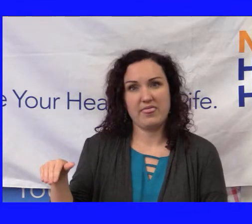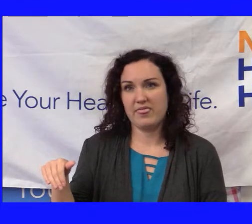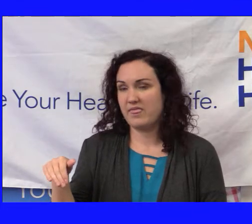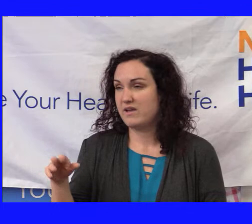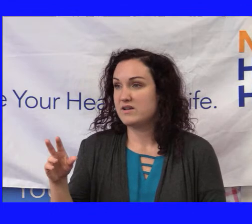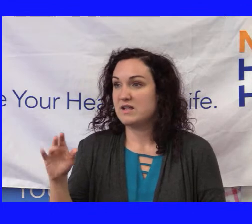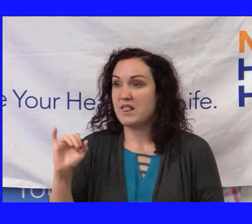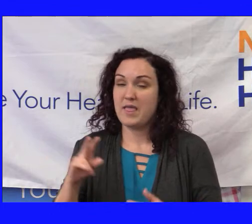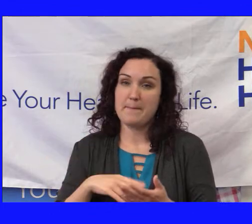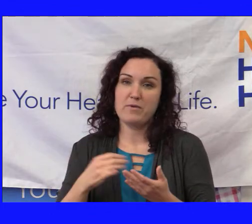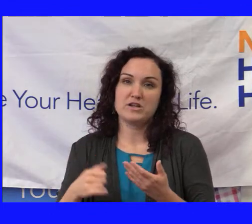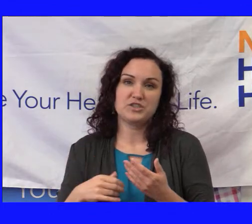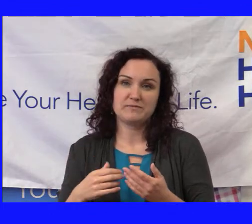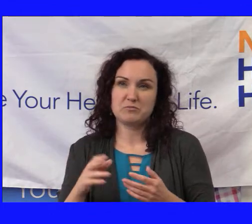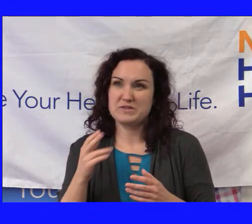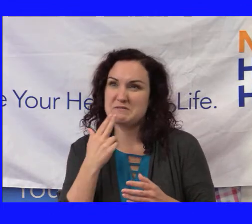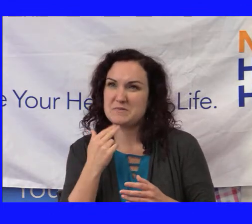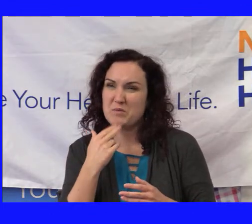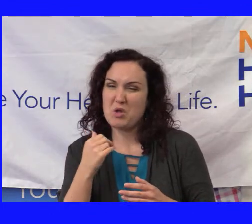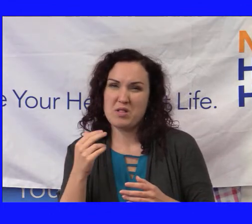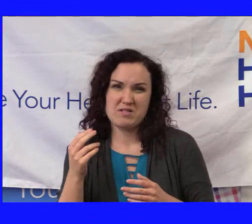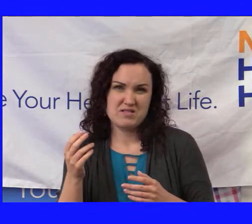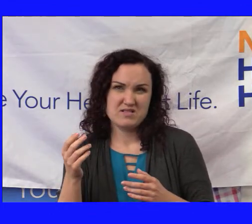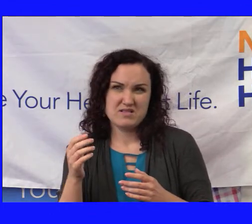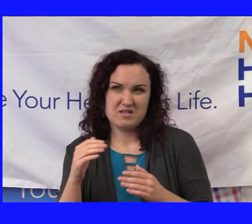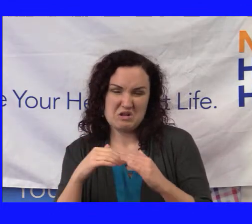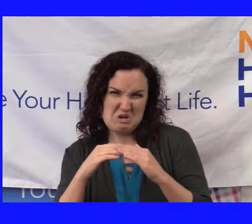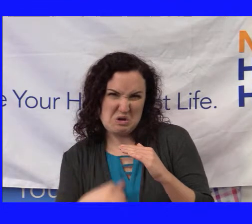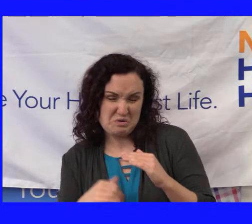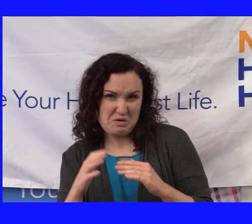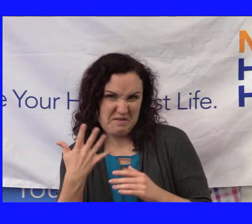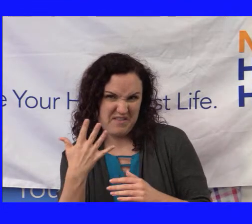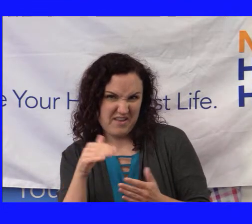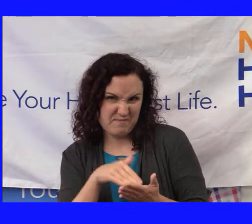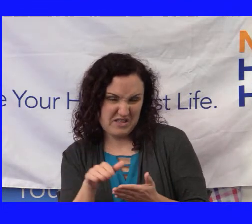project, that was a smaller, low bit, under $5 million